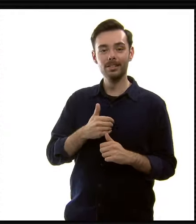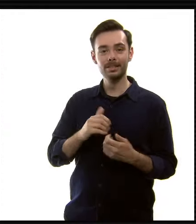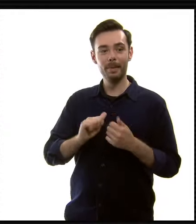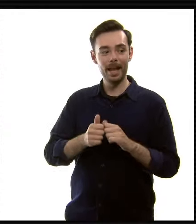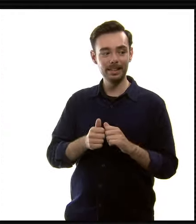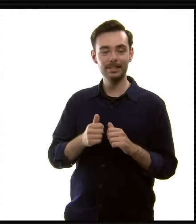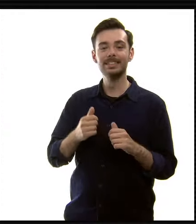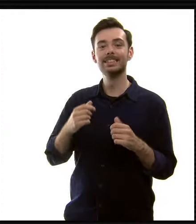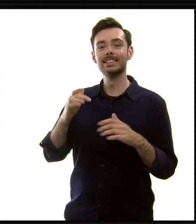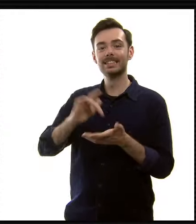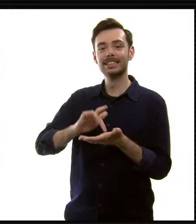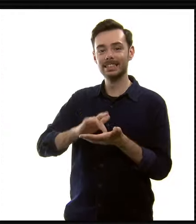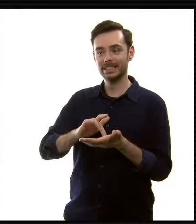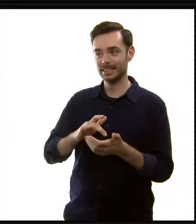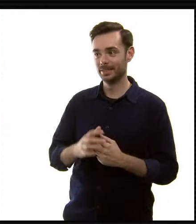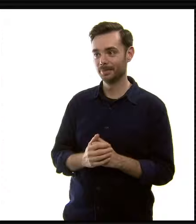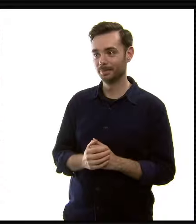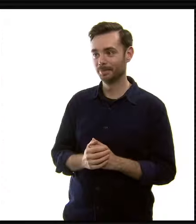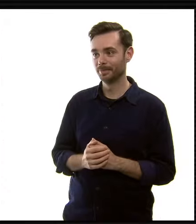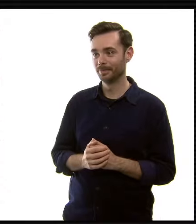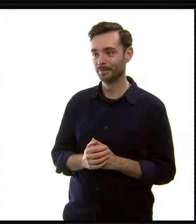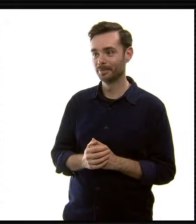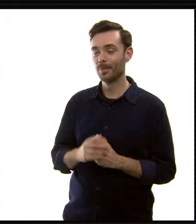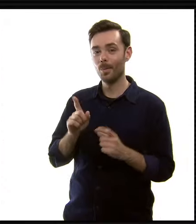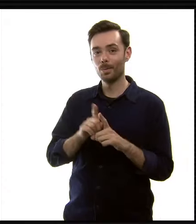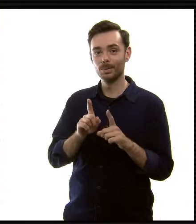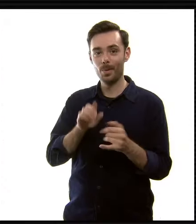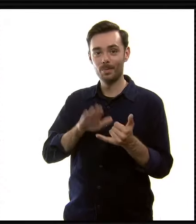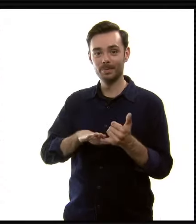with the LEGO Star Wars team.